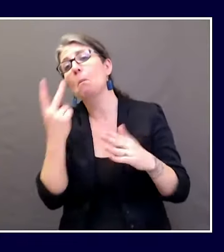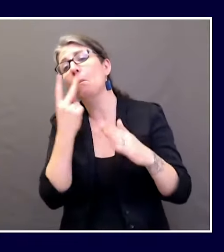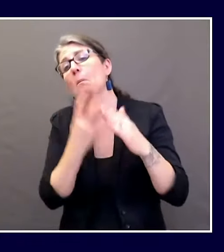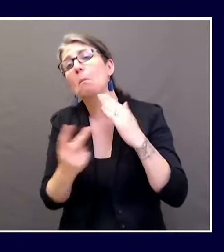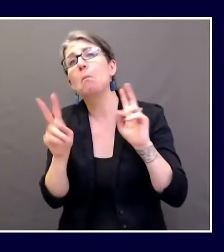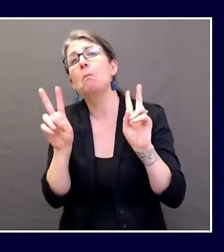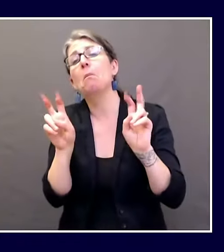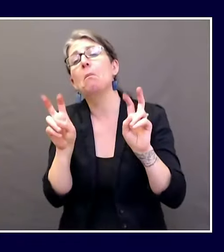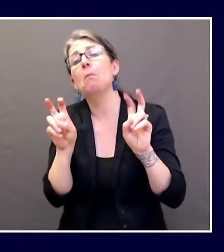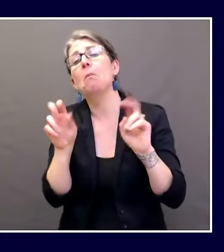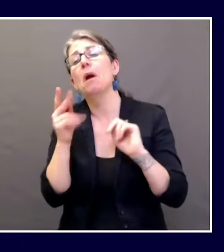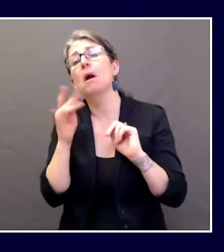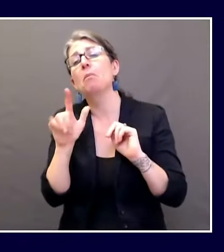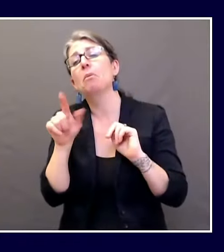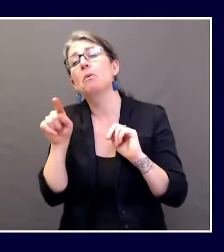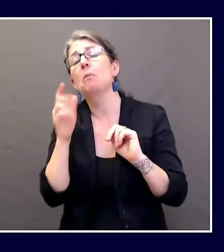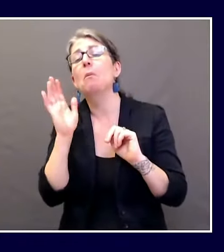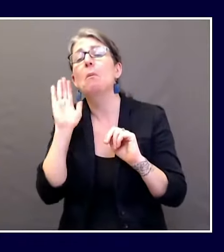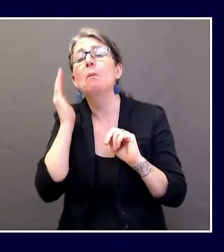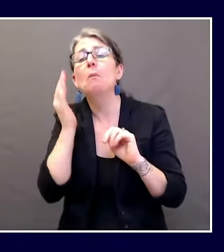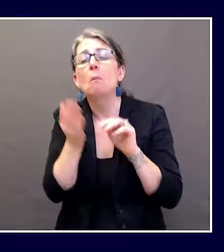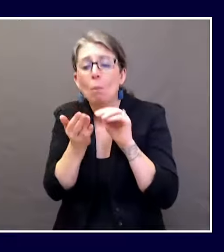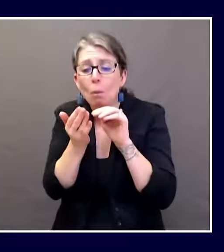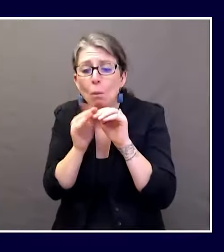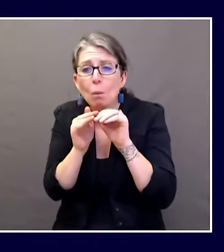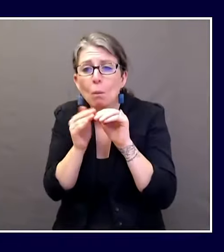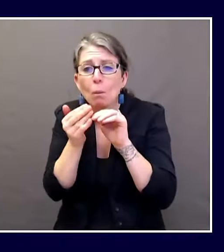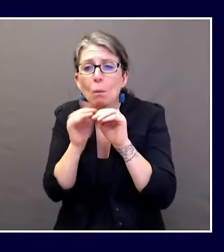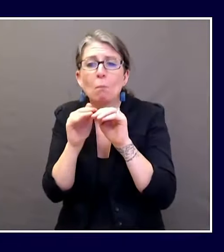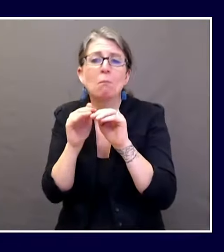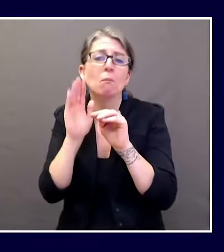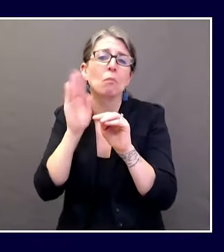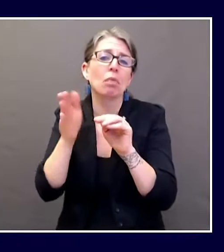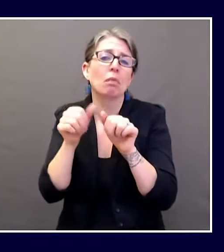last question, Dr. Shah, has to do with the federal retail pharmacy program.